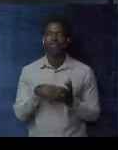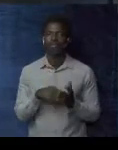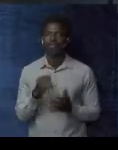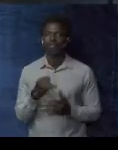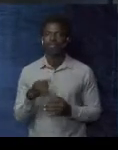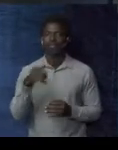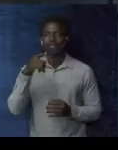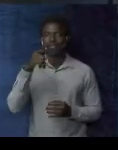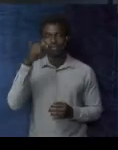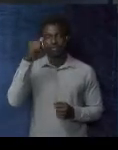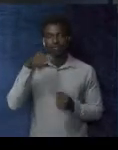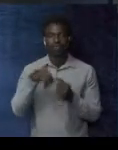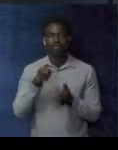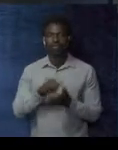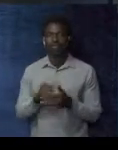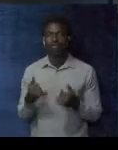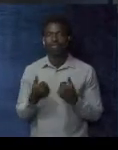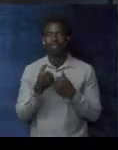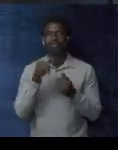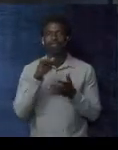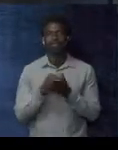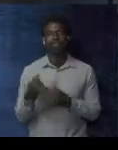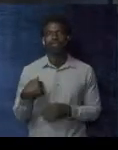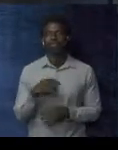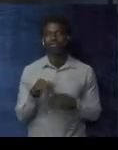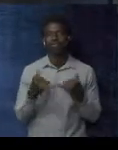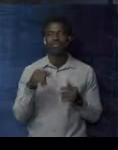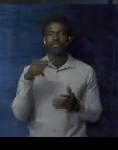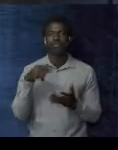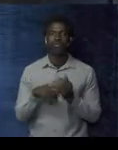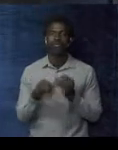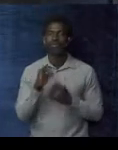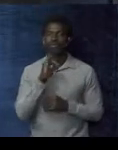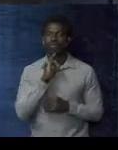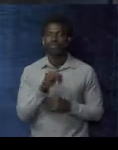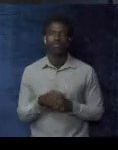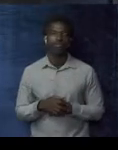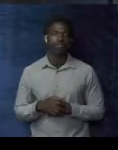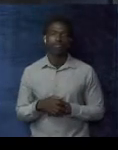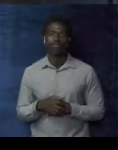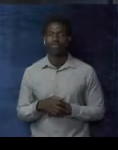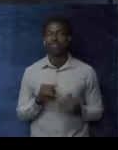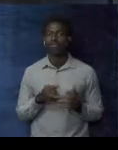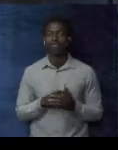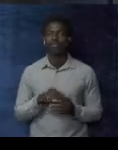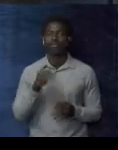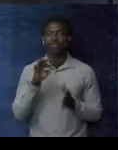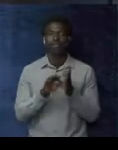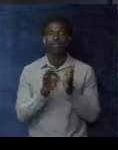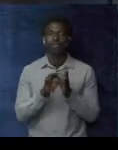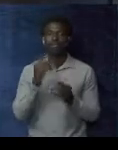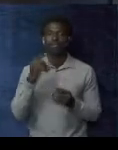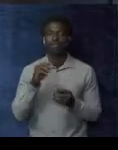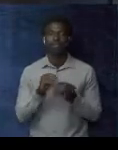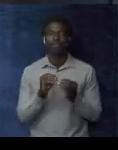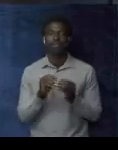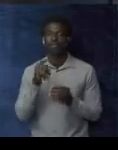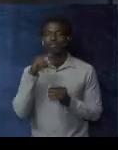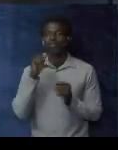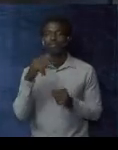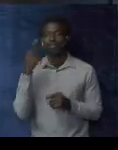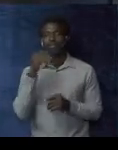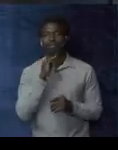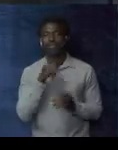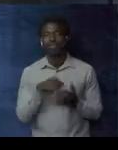this diagram? Now remember that game that we played? Well, this one involves trapezoids. Count the number of trapezoids you can